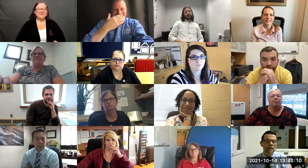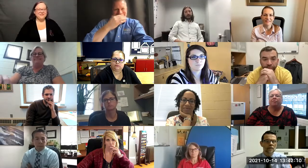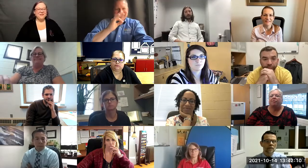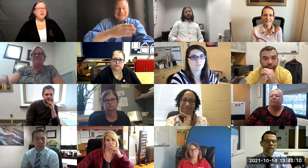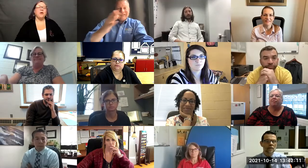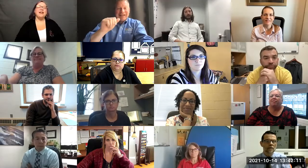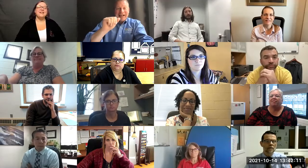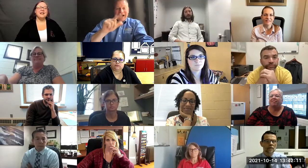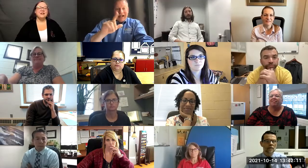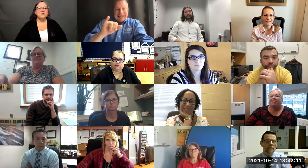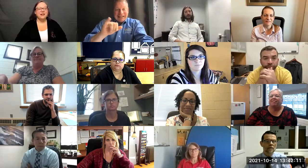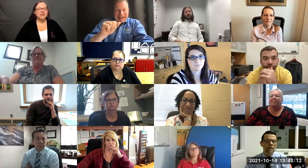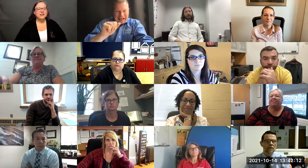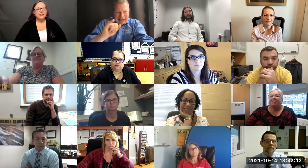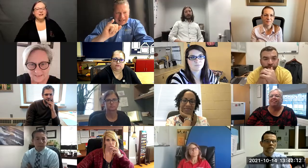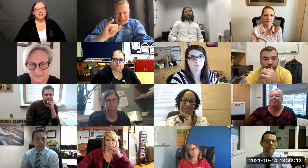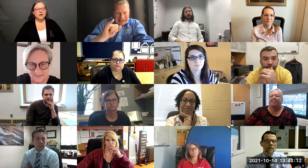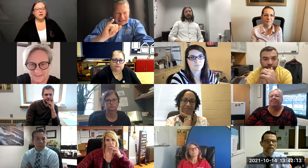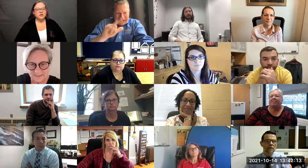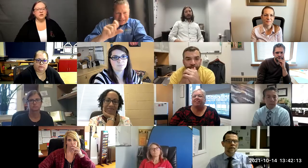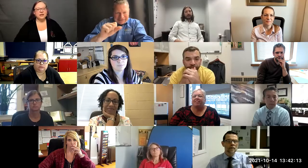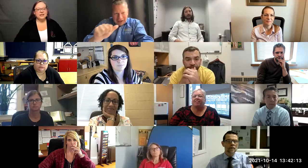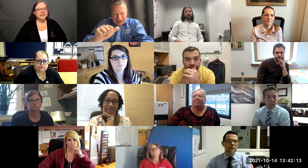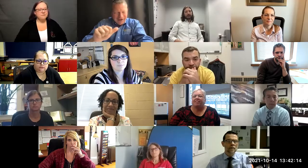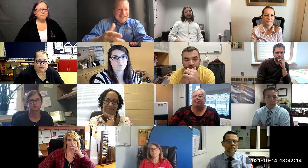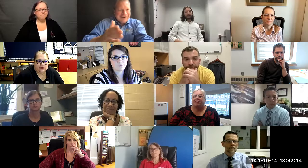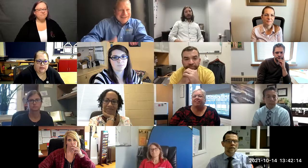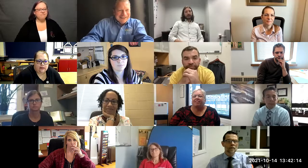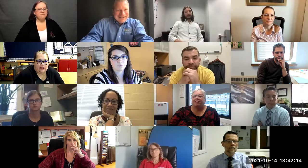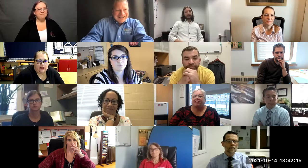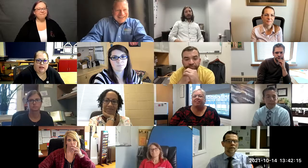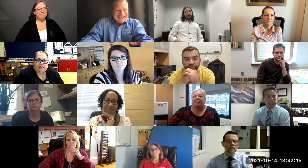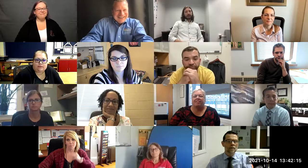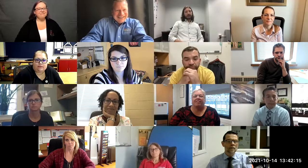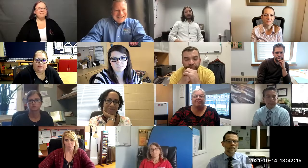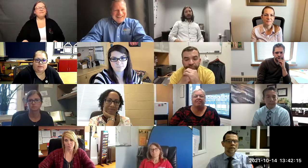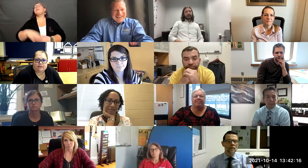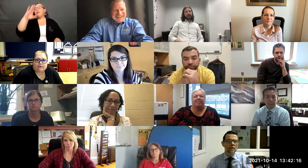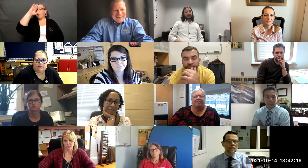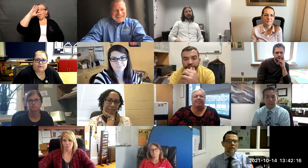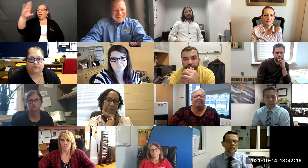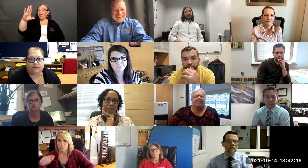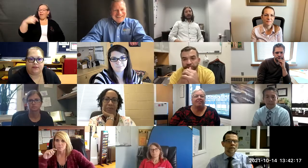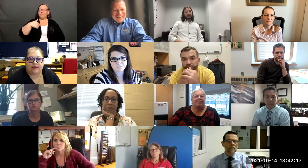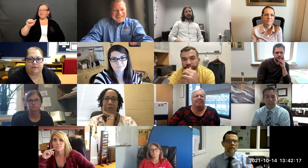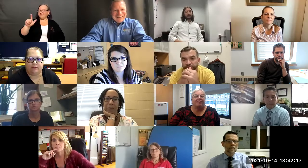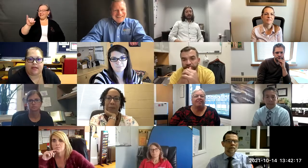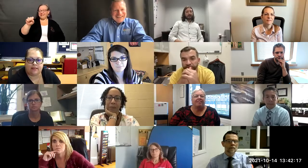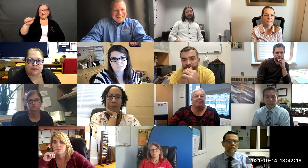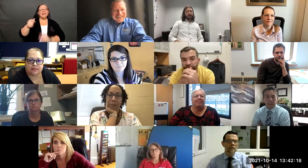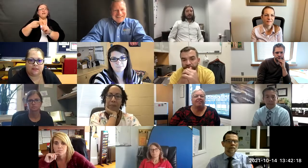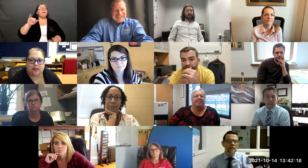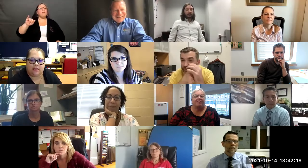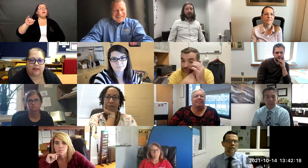Great, thank you so much. Let's go to Alyssa. I am from Idaho School for the Deaf and